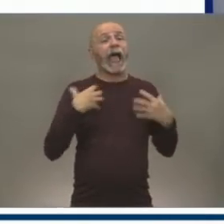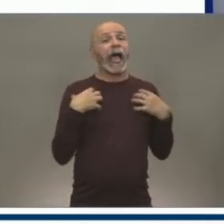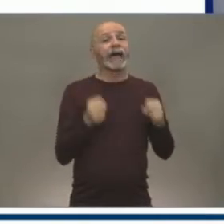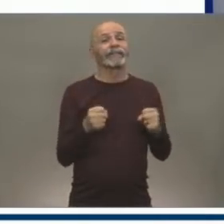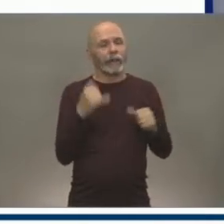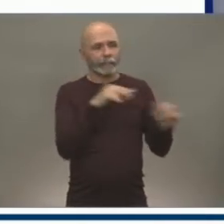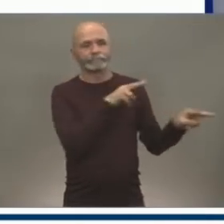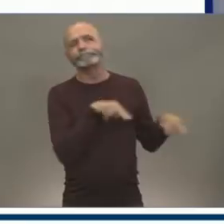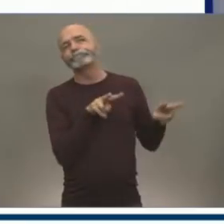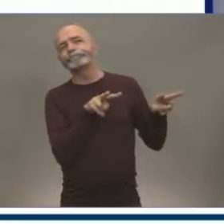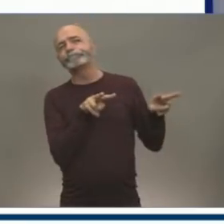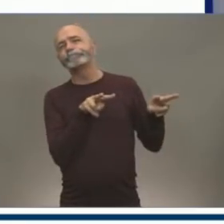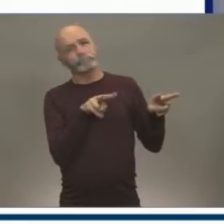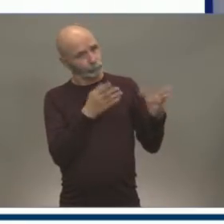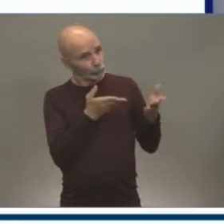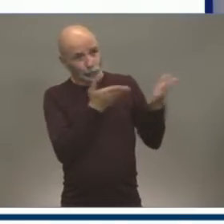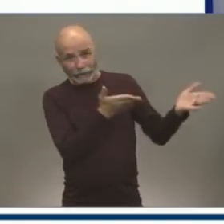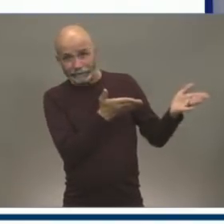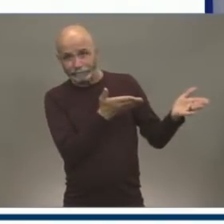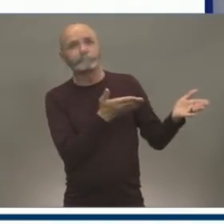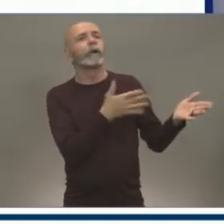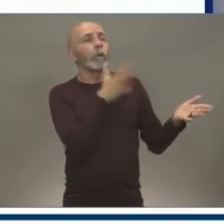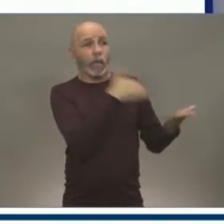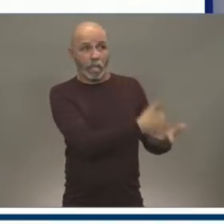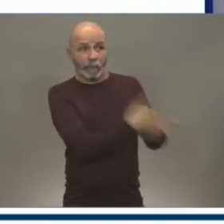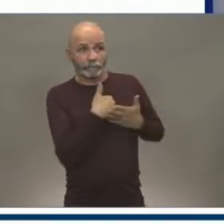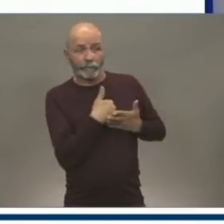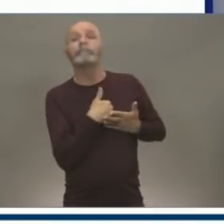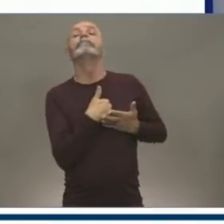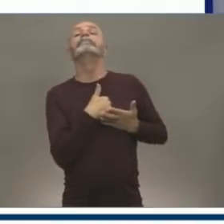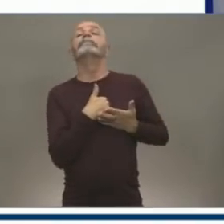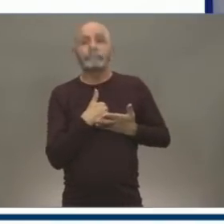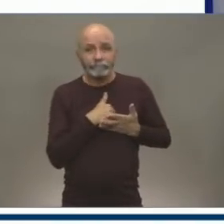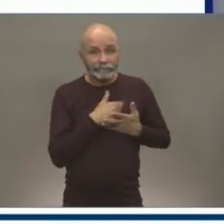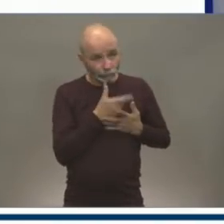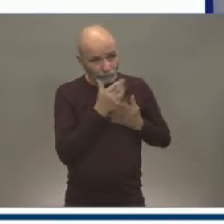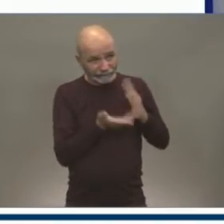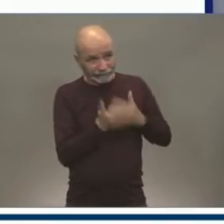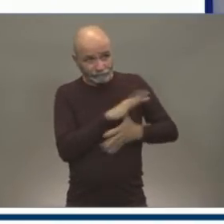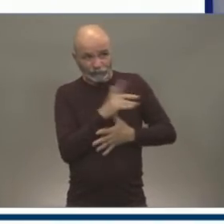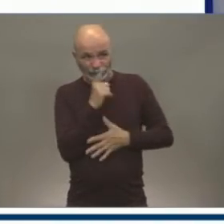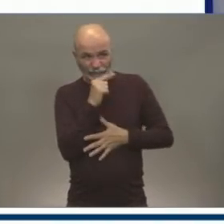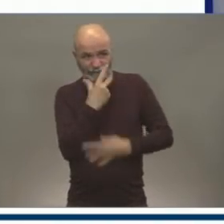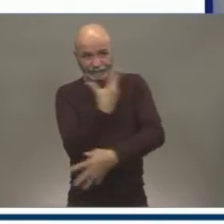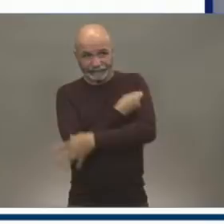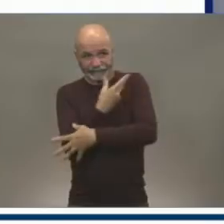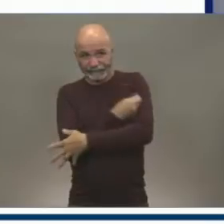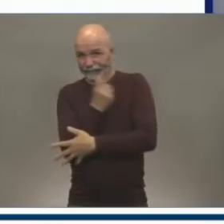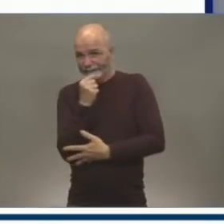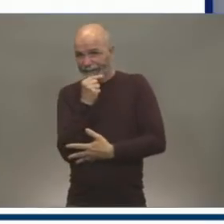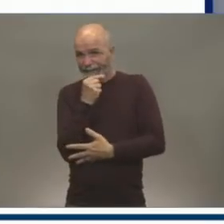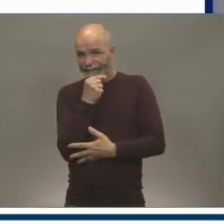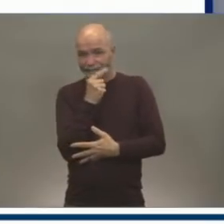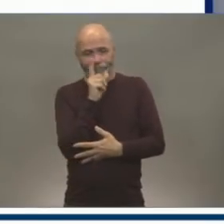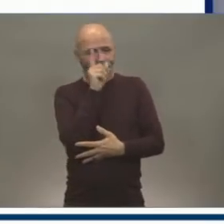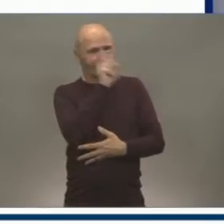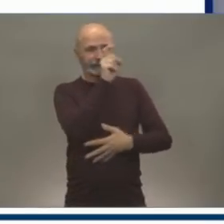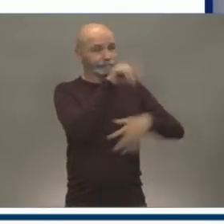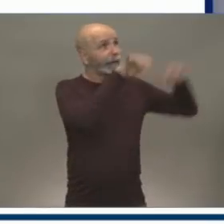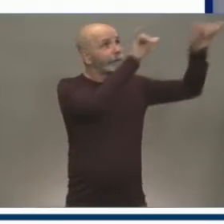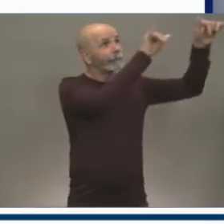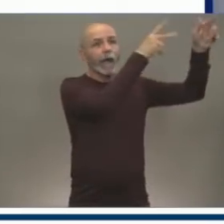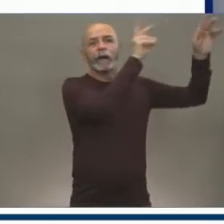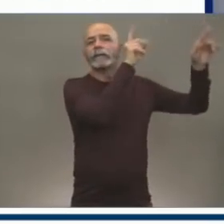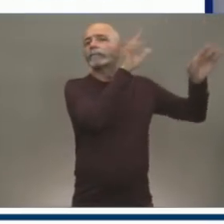to get that list. But I, as Dr. Strang said earlier as well, I think it should be consistent across the country, and it should be our public